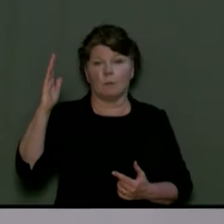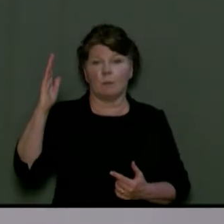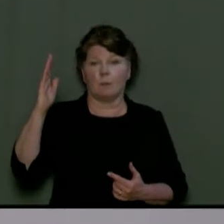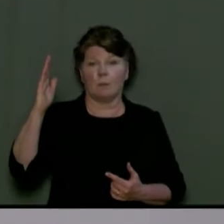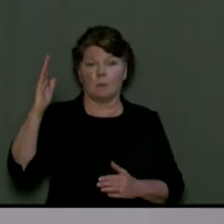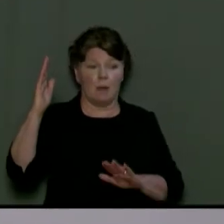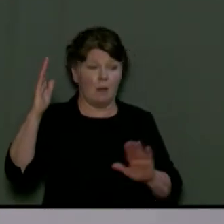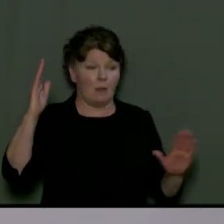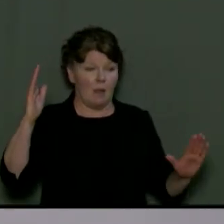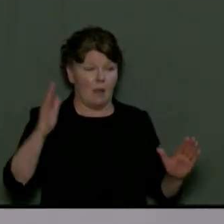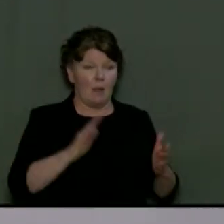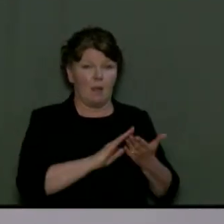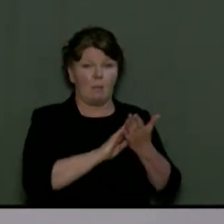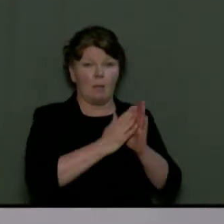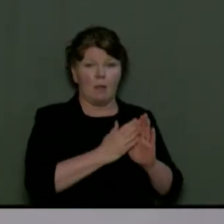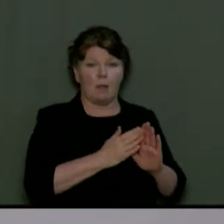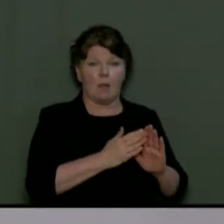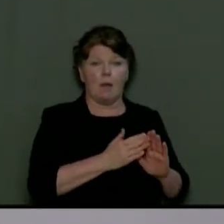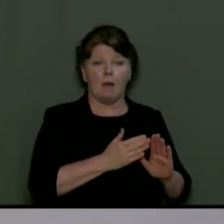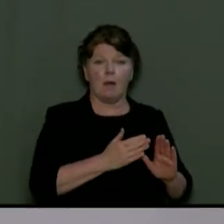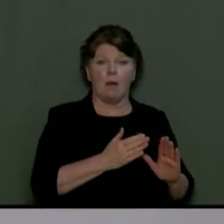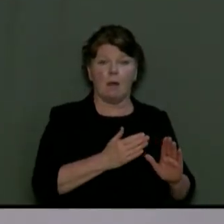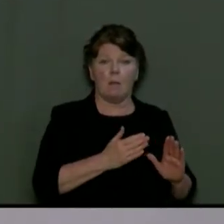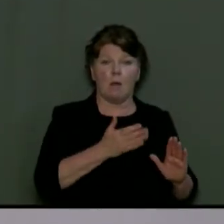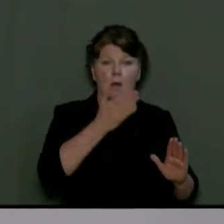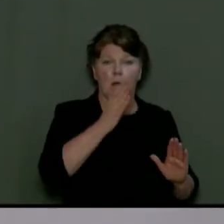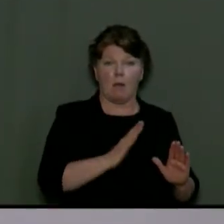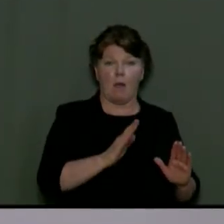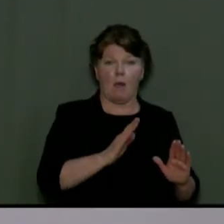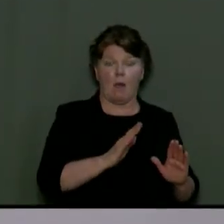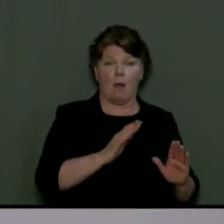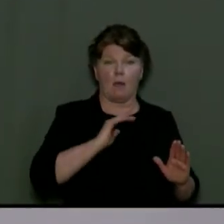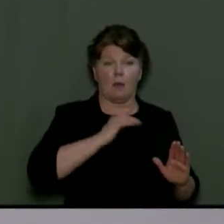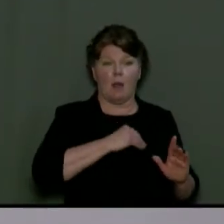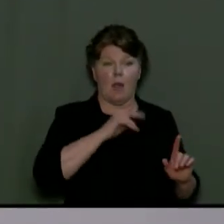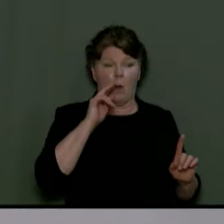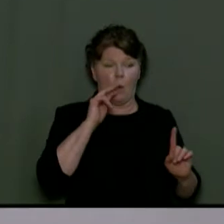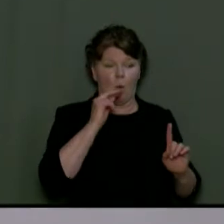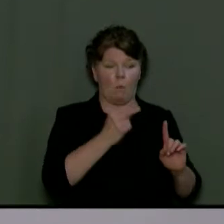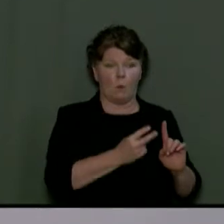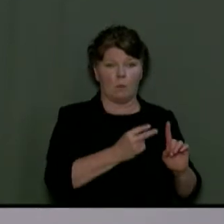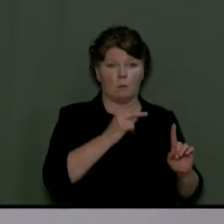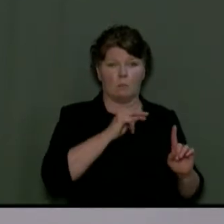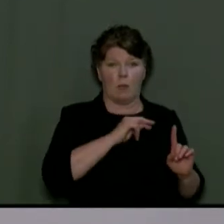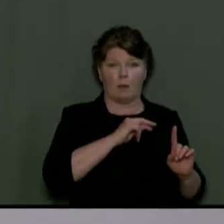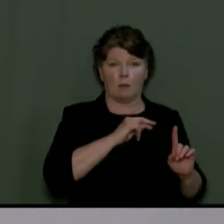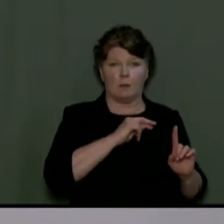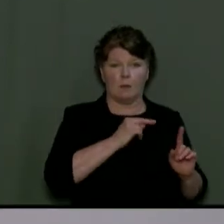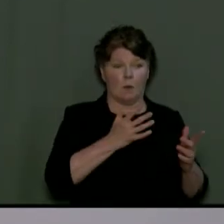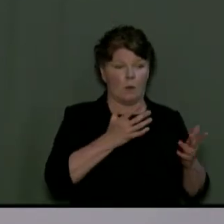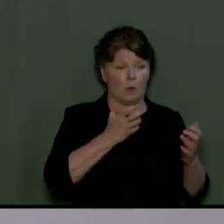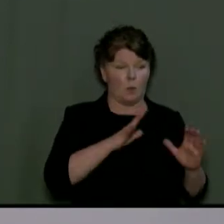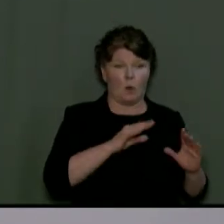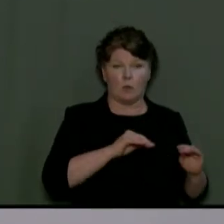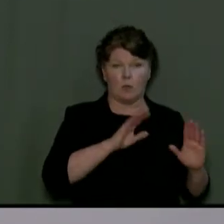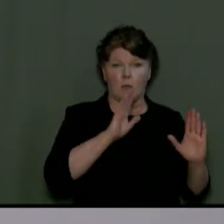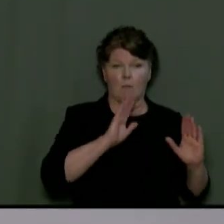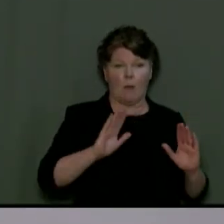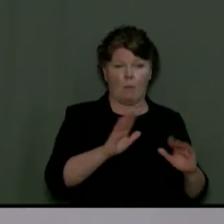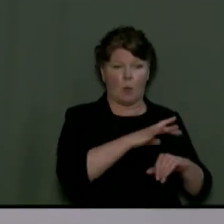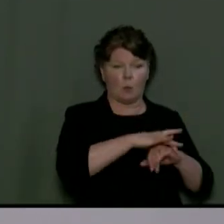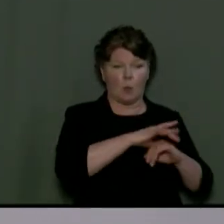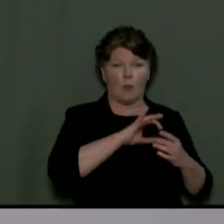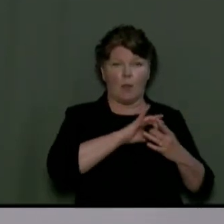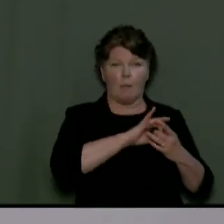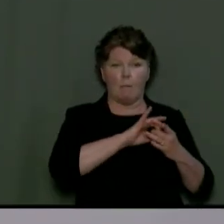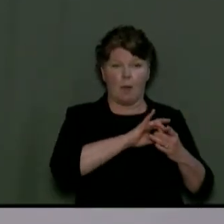They become God in our eyes, as we would rather not compromise that earthly